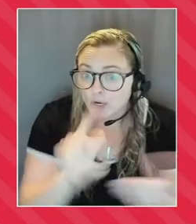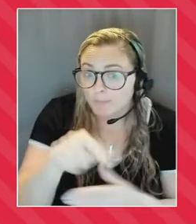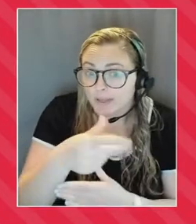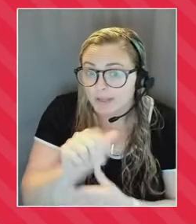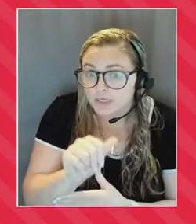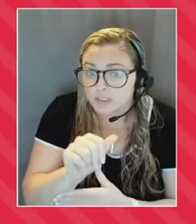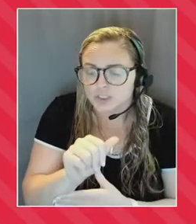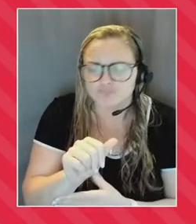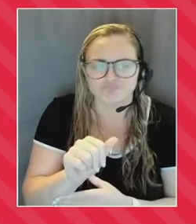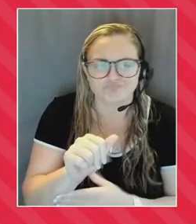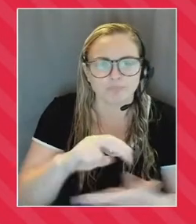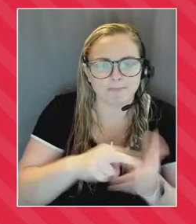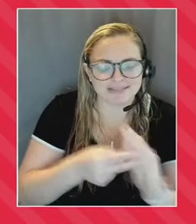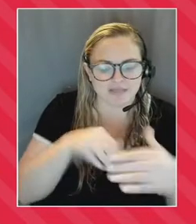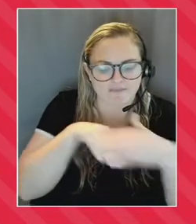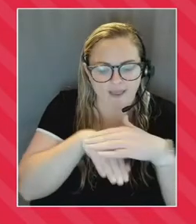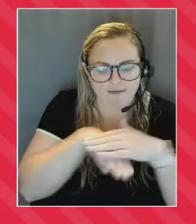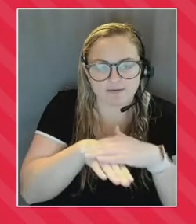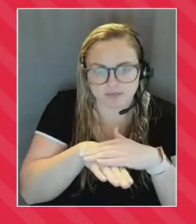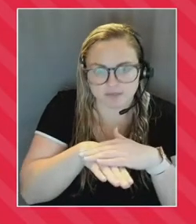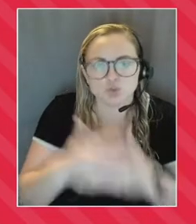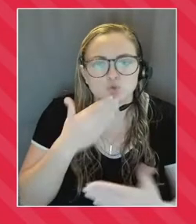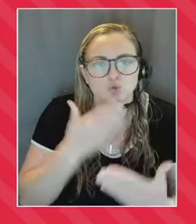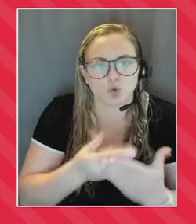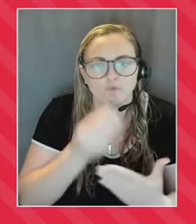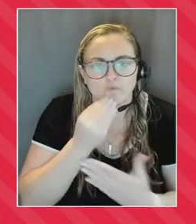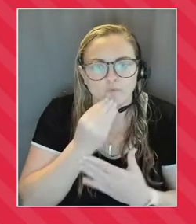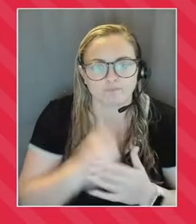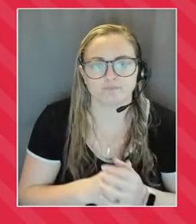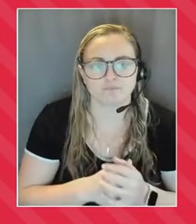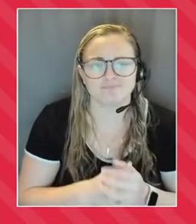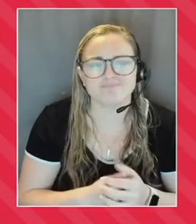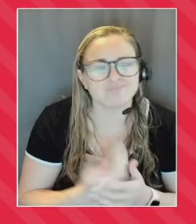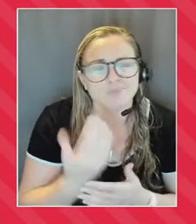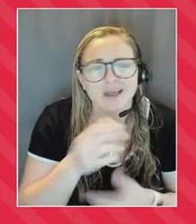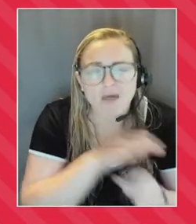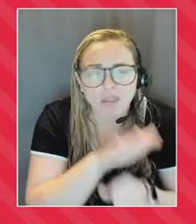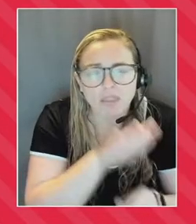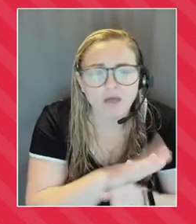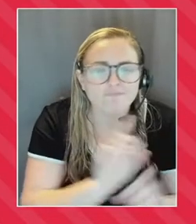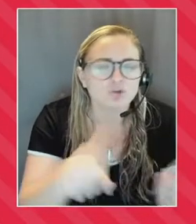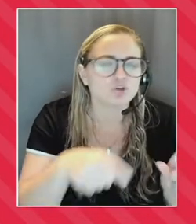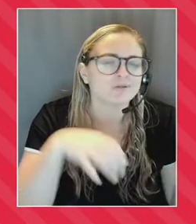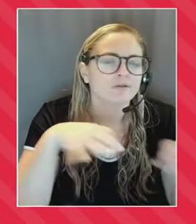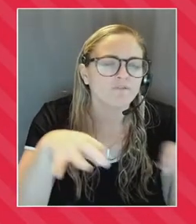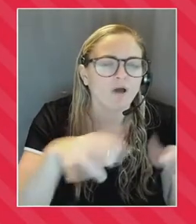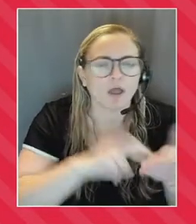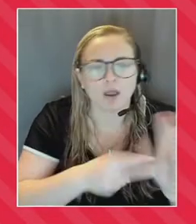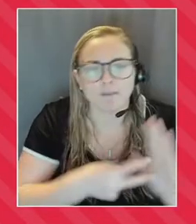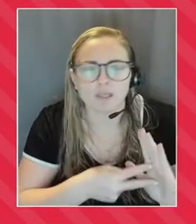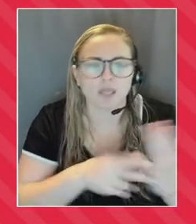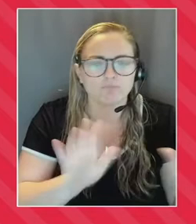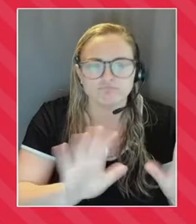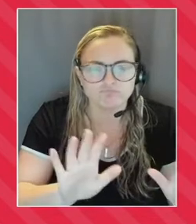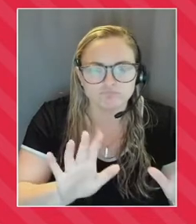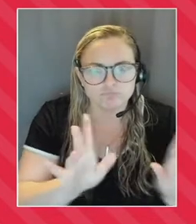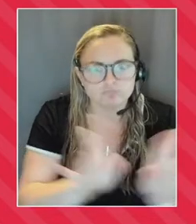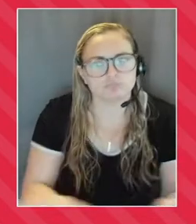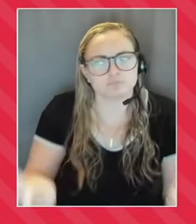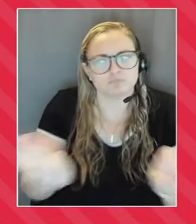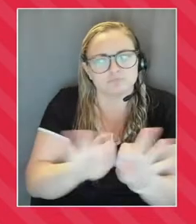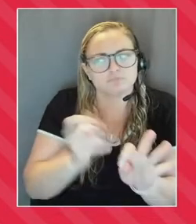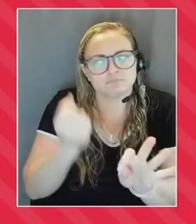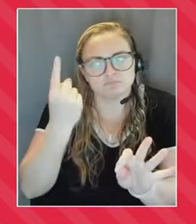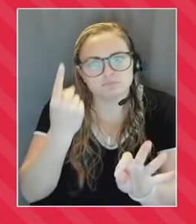people access good food. And we know that it's not enough to just define food equity. It's important for